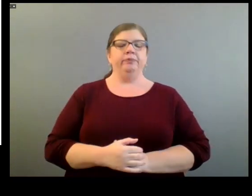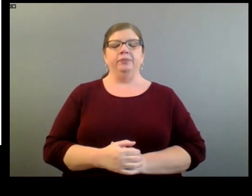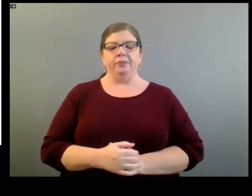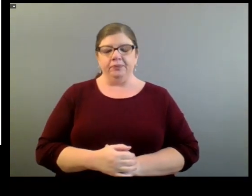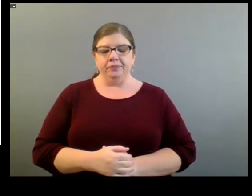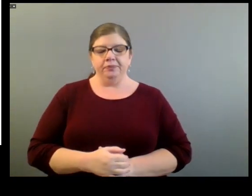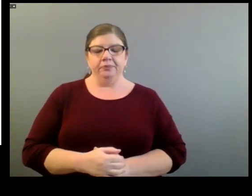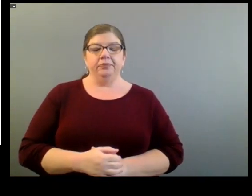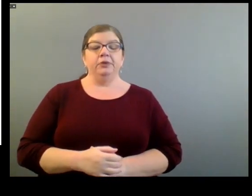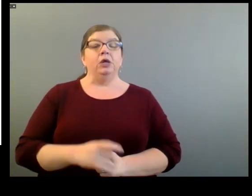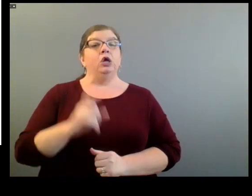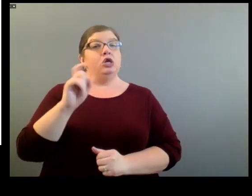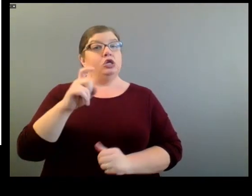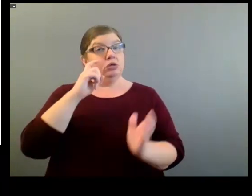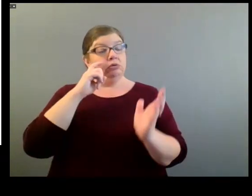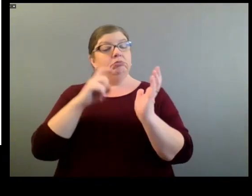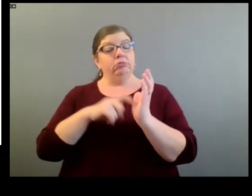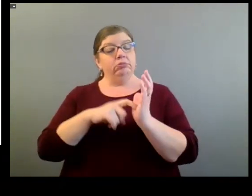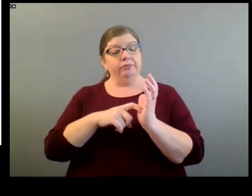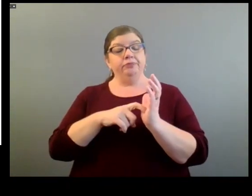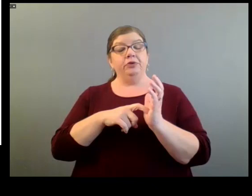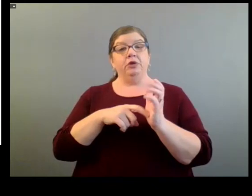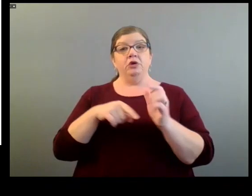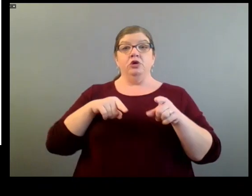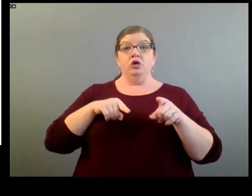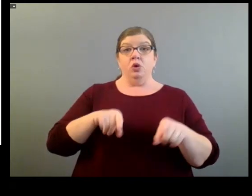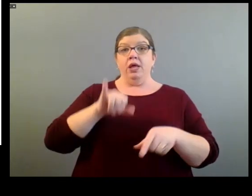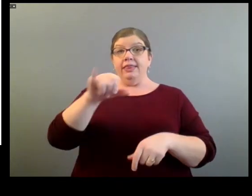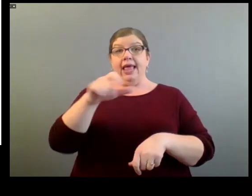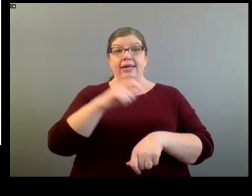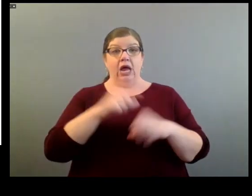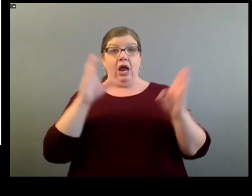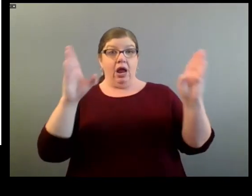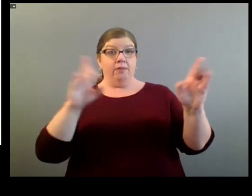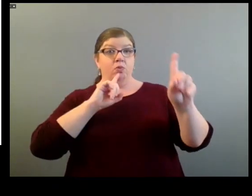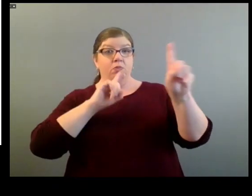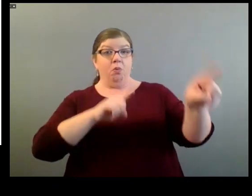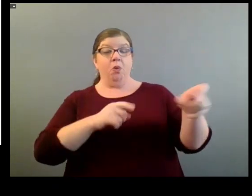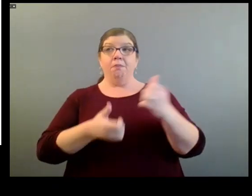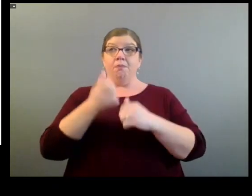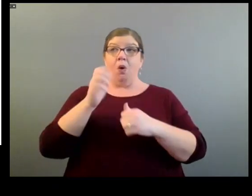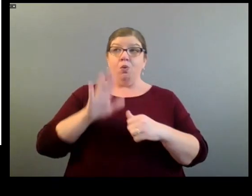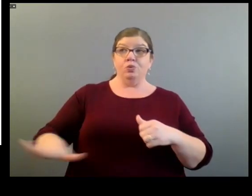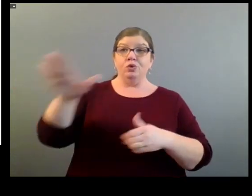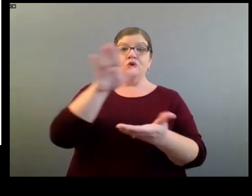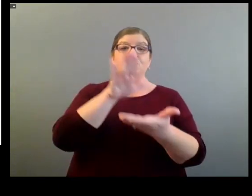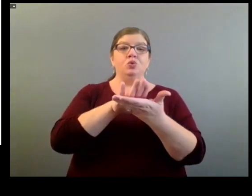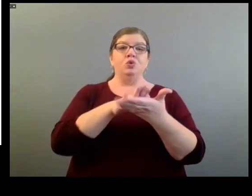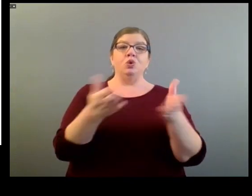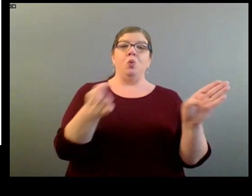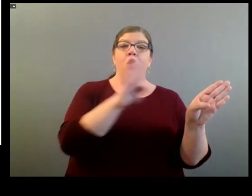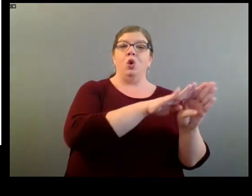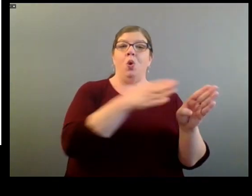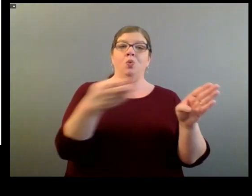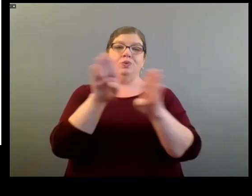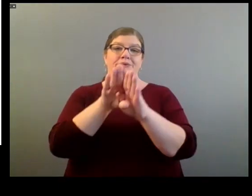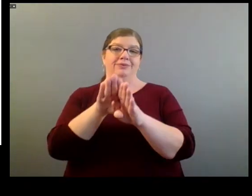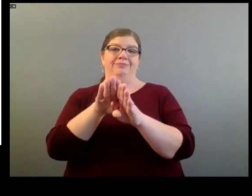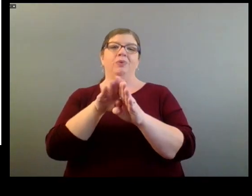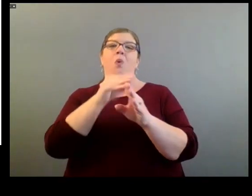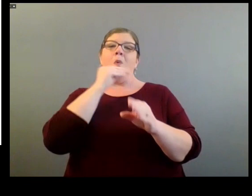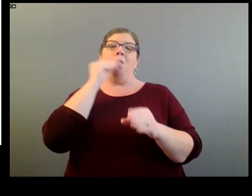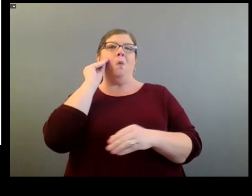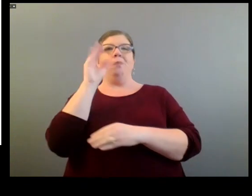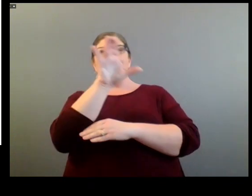be noted that during this reporting period, most schools were closed for in-person classes. And